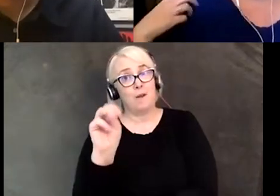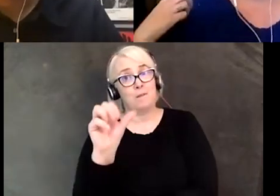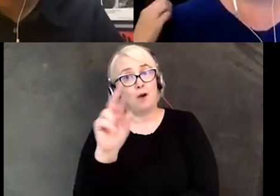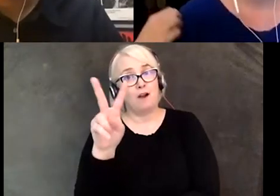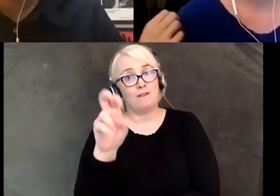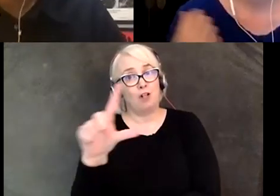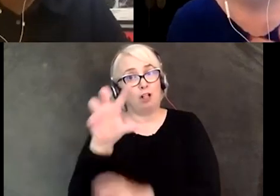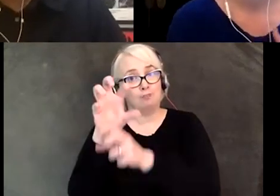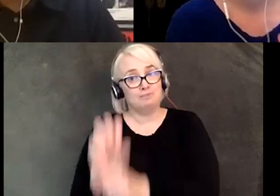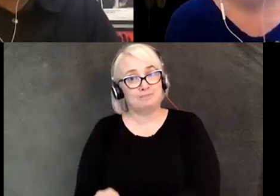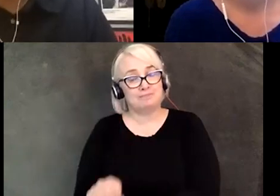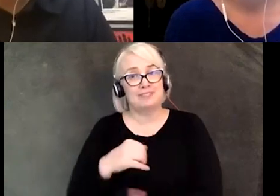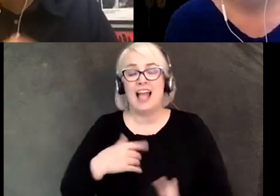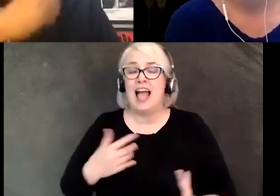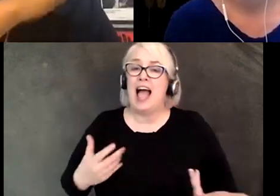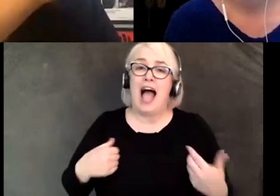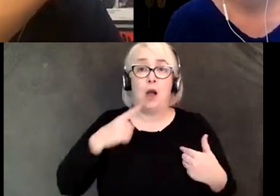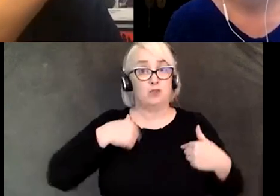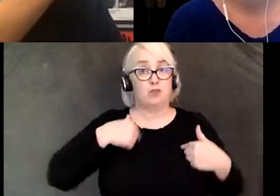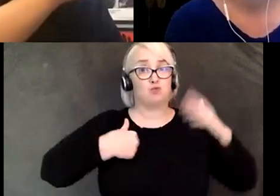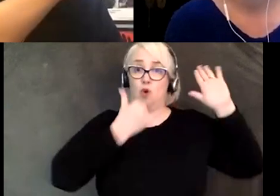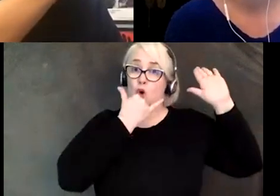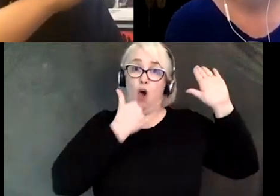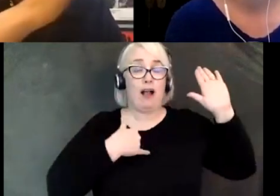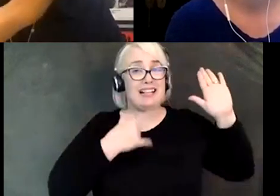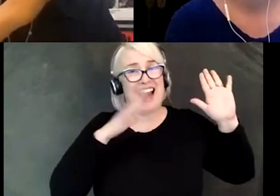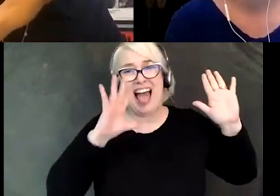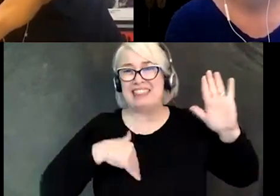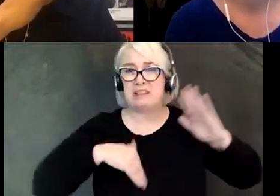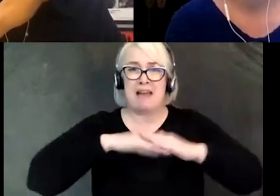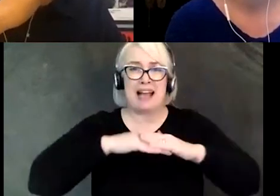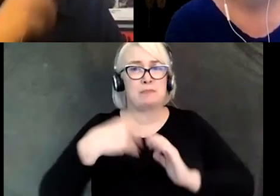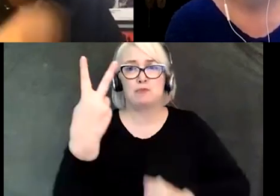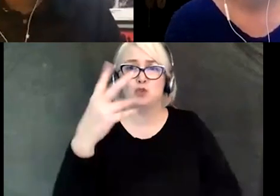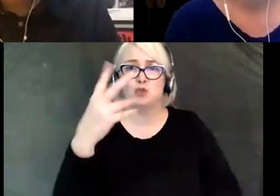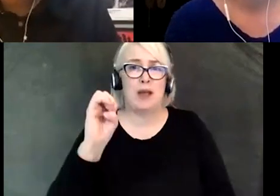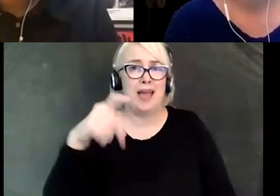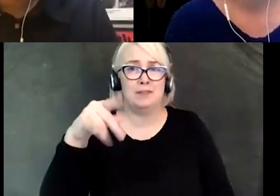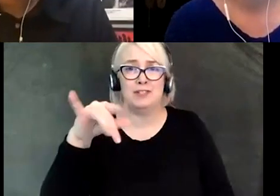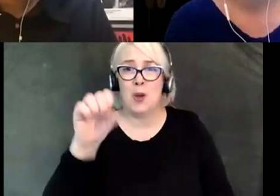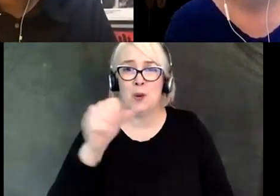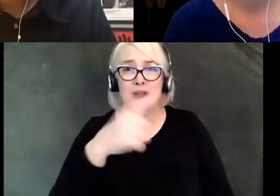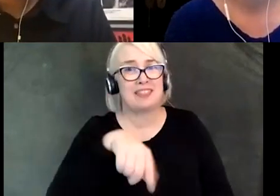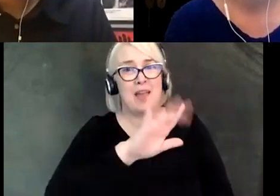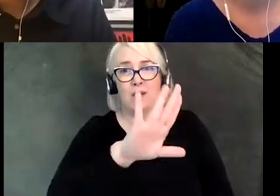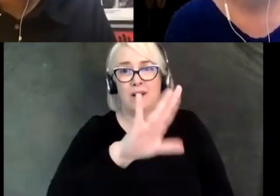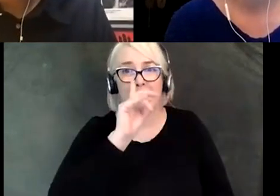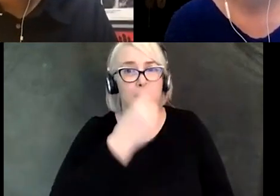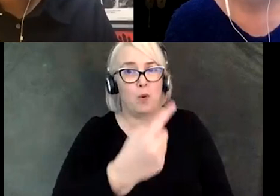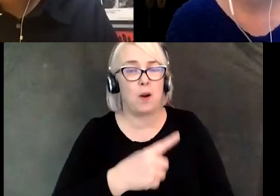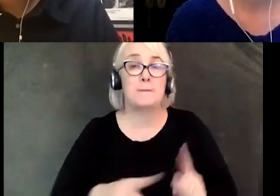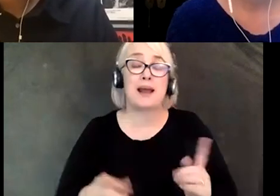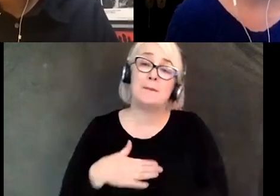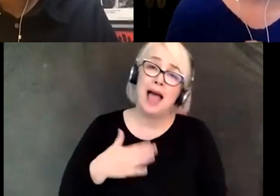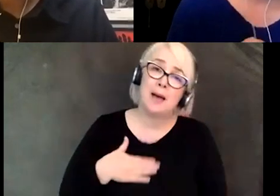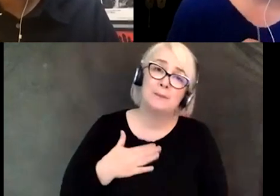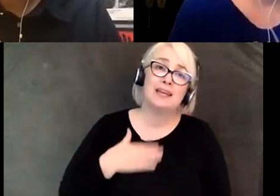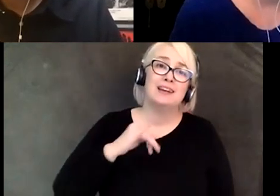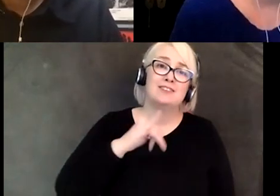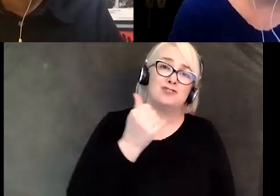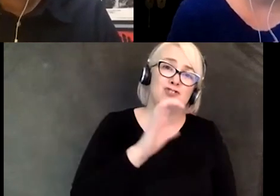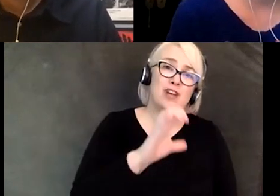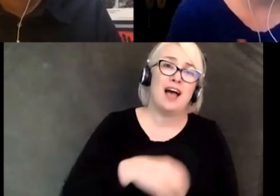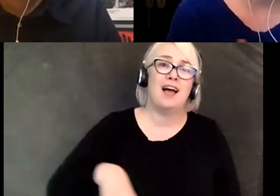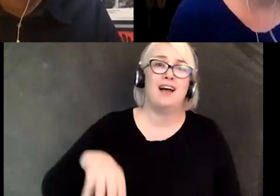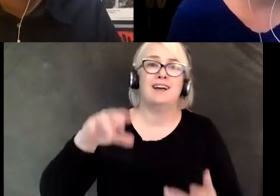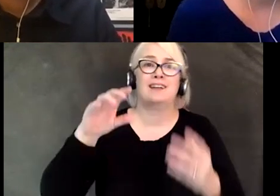got more than two guys. I don't think we can hold people on the, and I, I'm so glad that, uh, Jack and Kevin stuck to their guns and were like, nah, man, we,